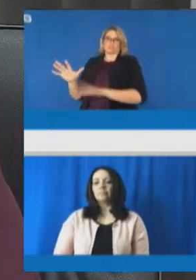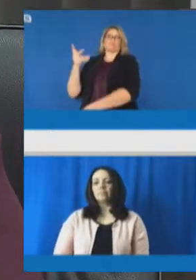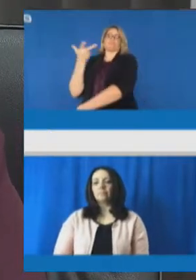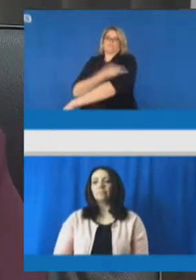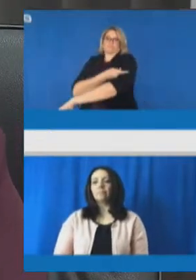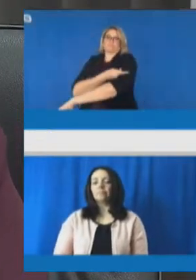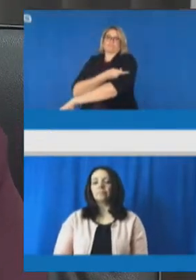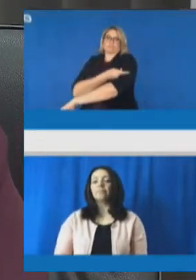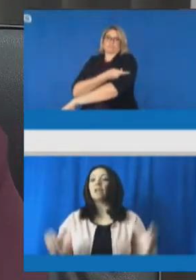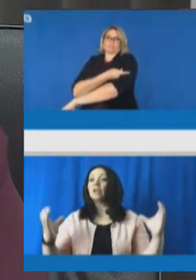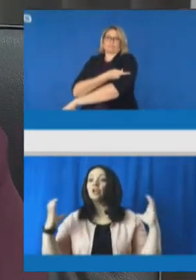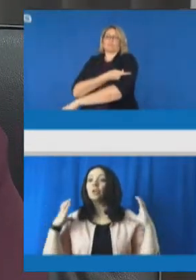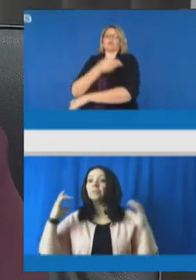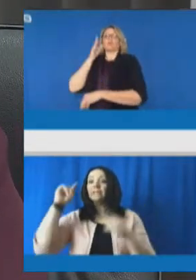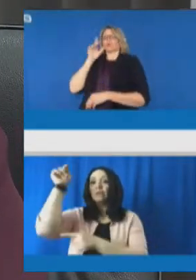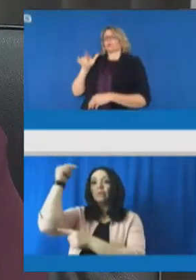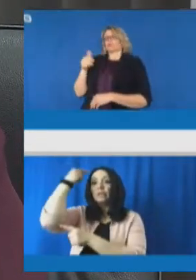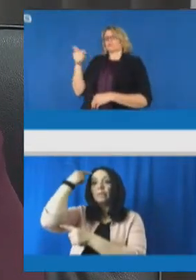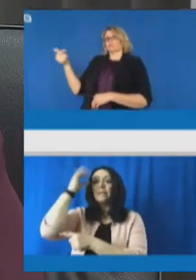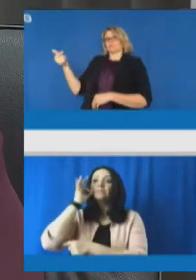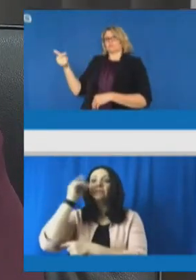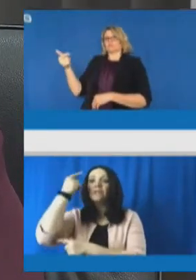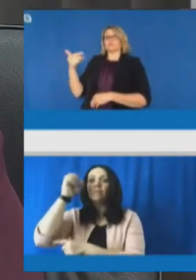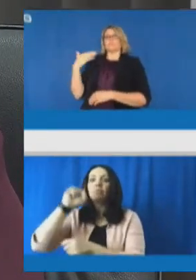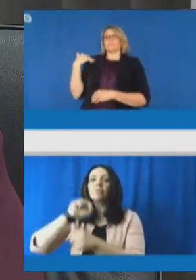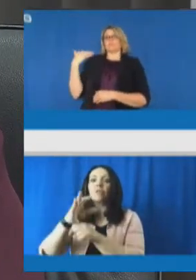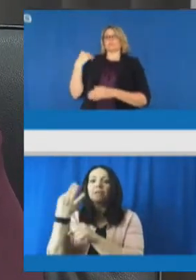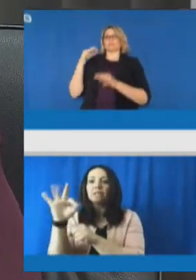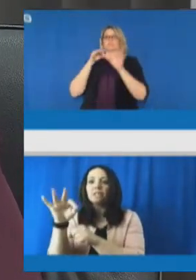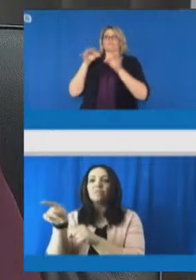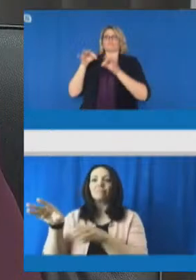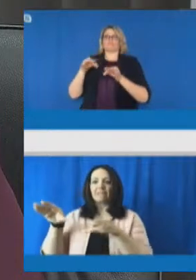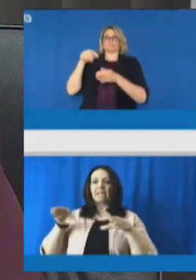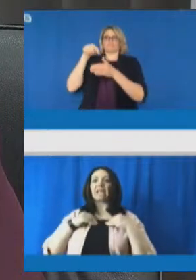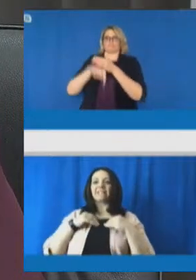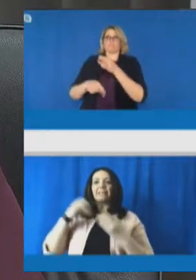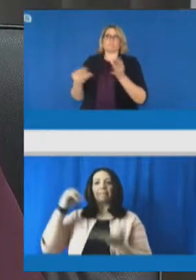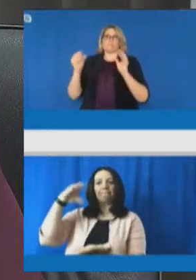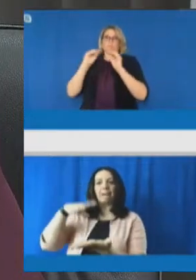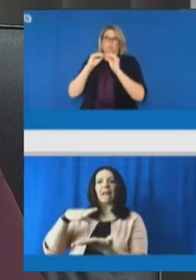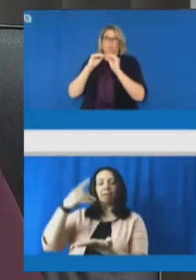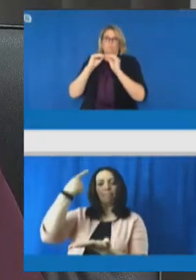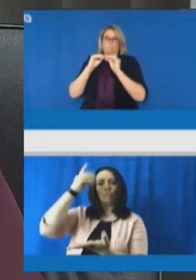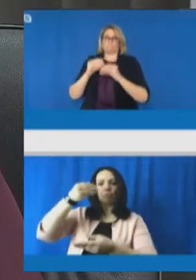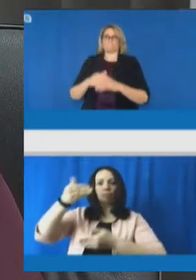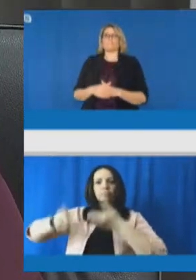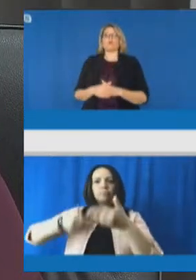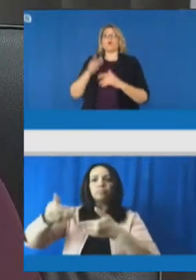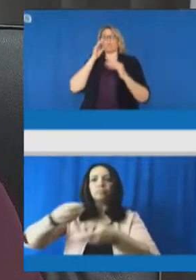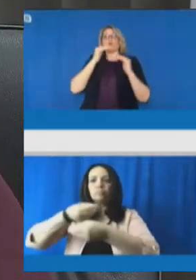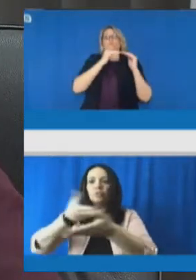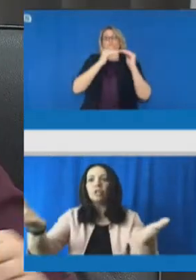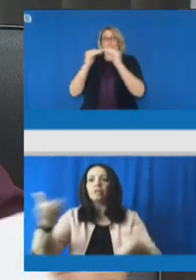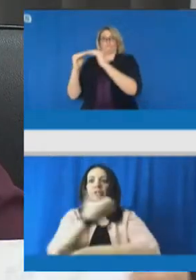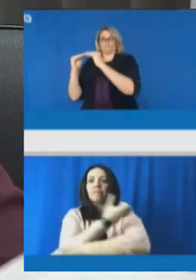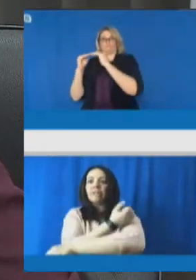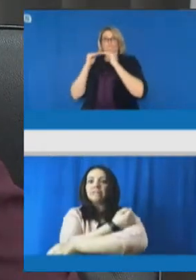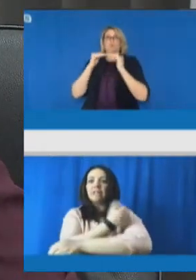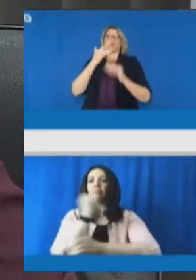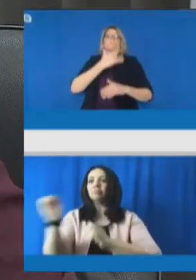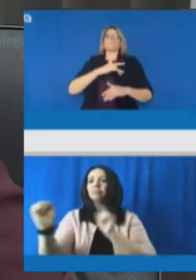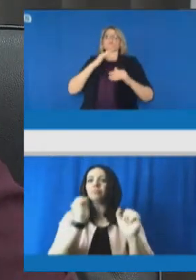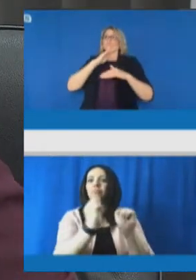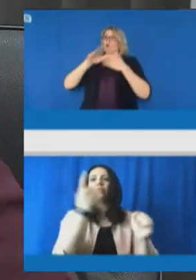the resources of the public health care system and our partners in community pharmacies. It will allow us to build immunity to the virus in our